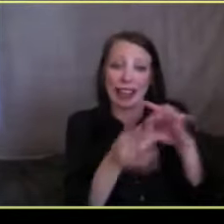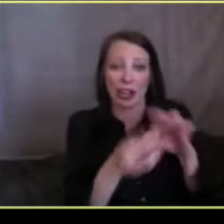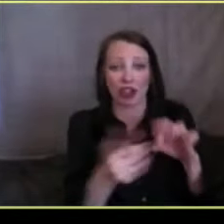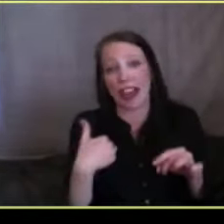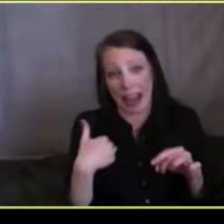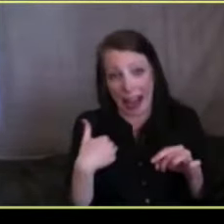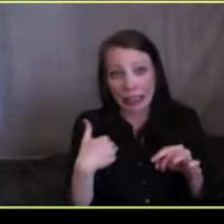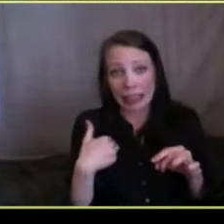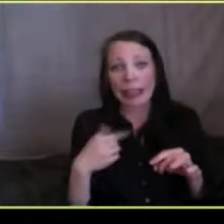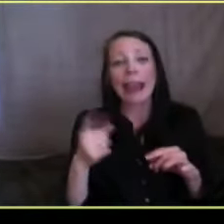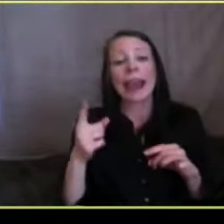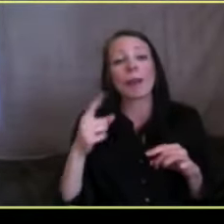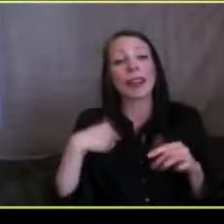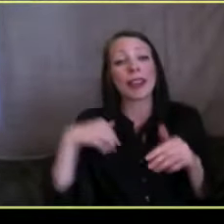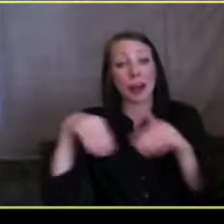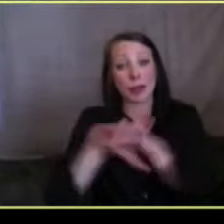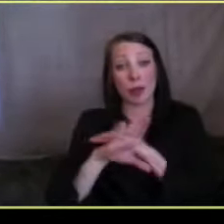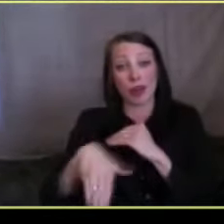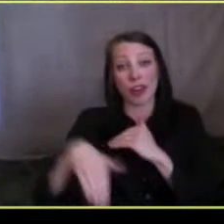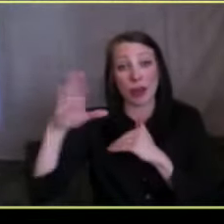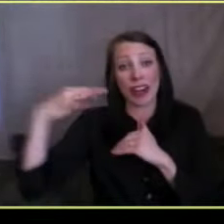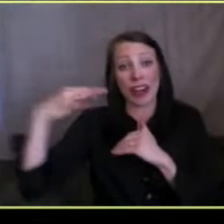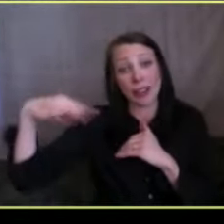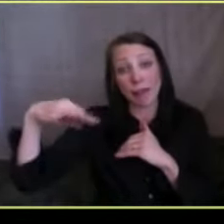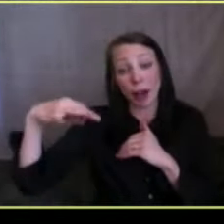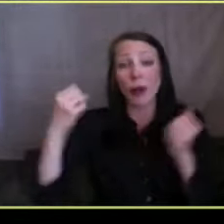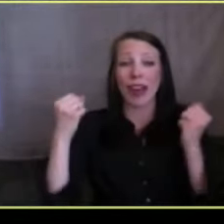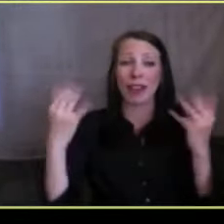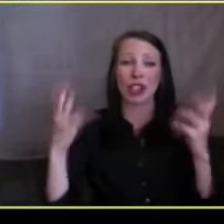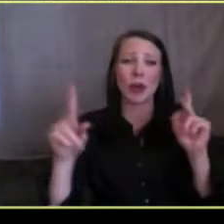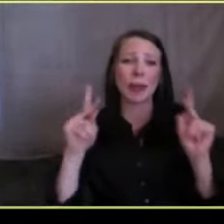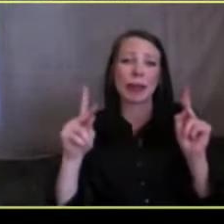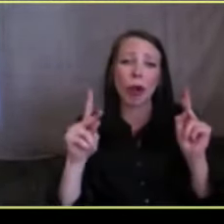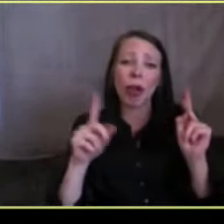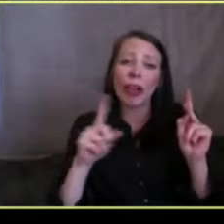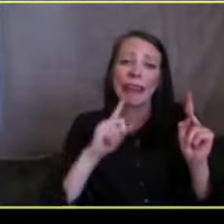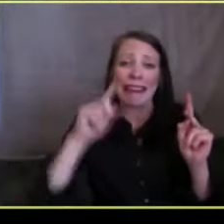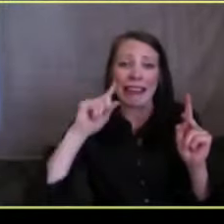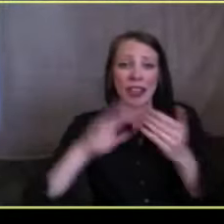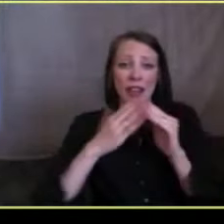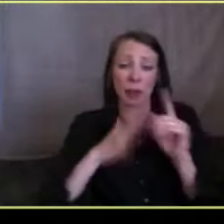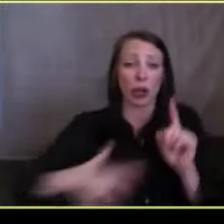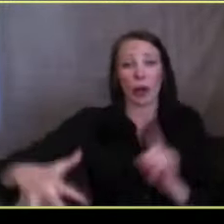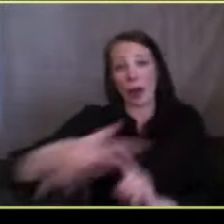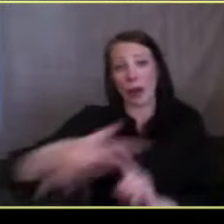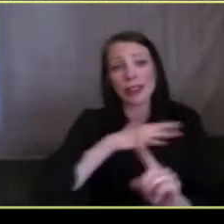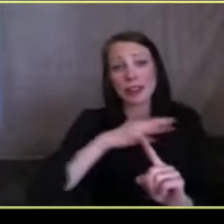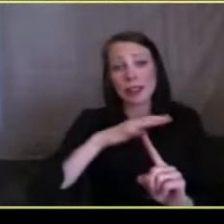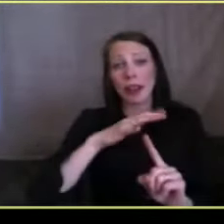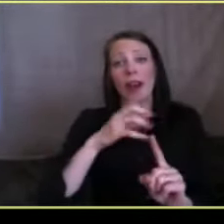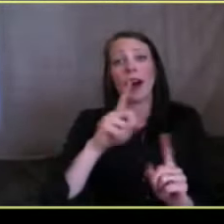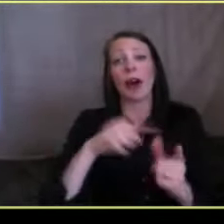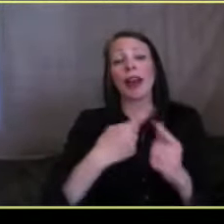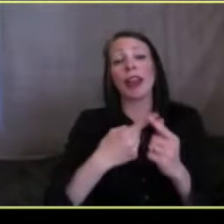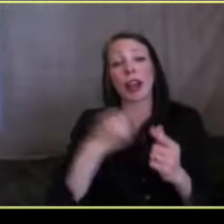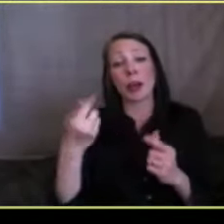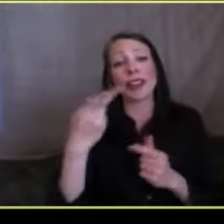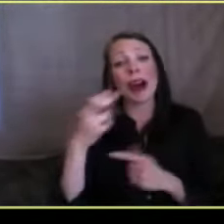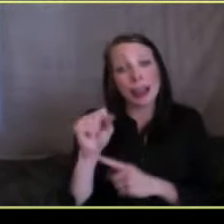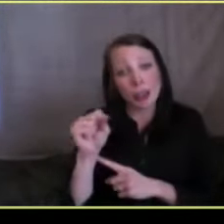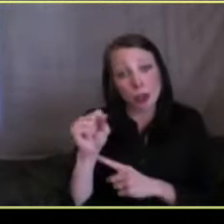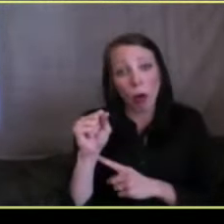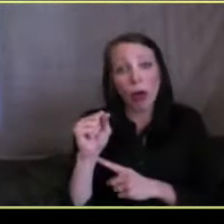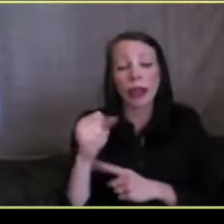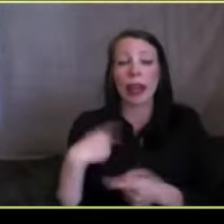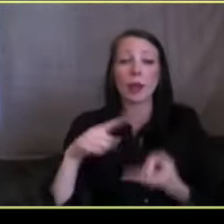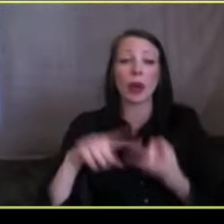and that connection that I had. And being that I was born and raised in Faribault and having so many people in the deaf community around us. And then I went to high